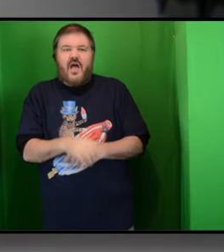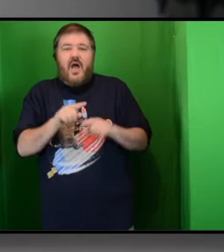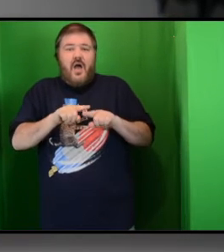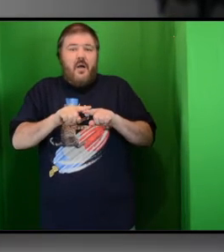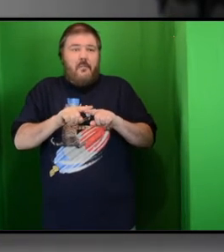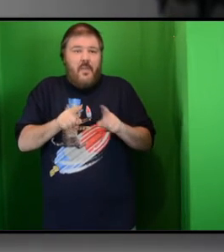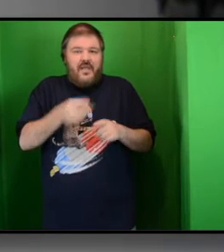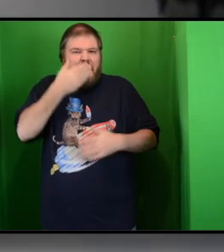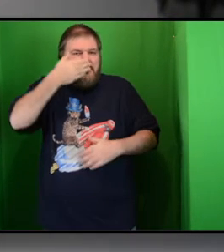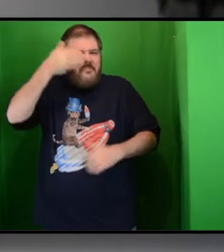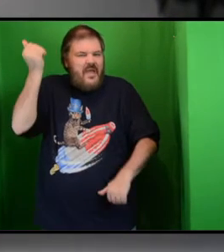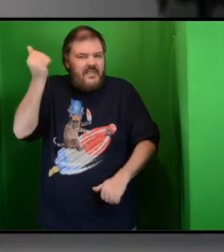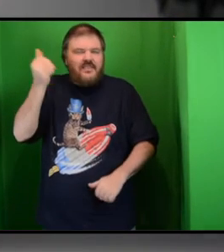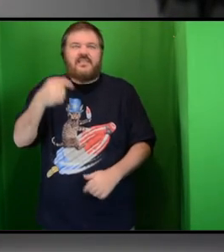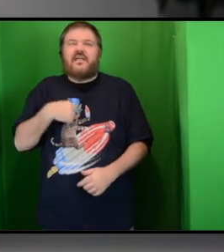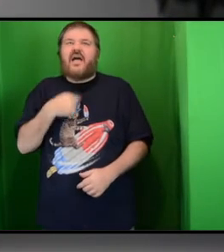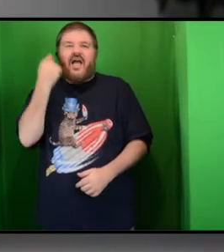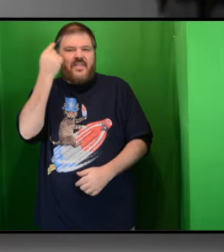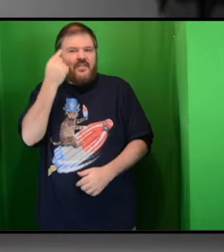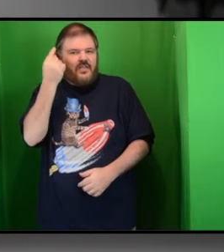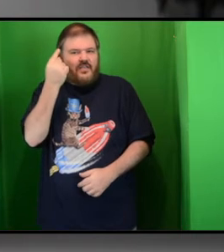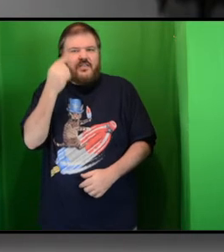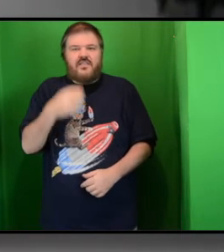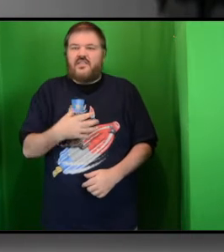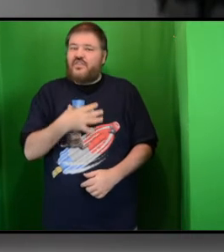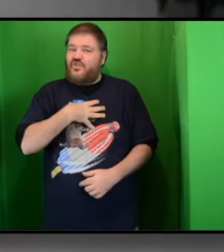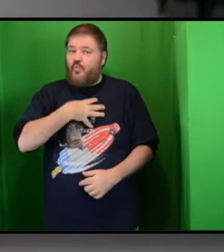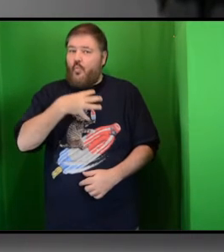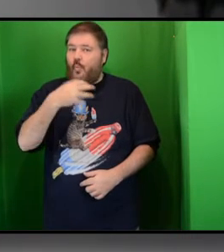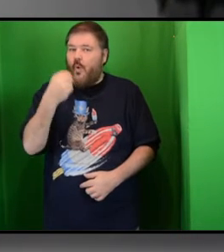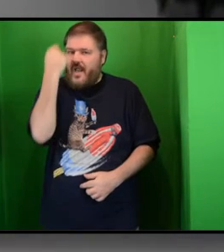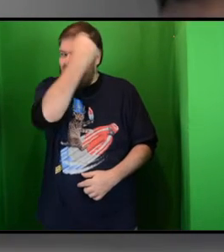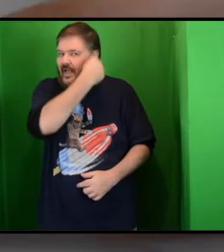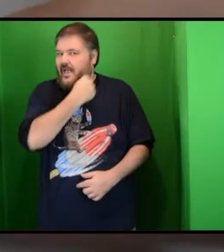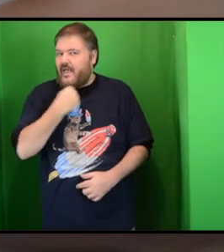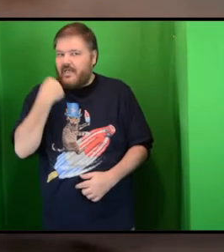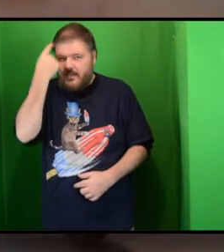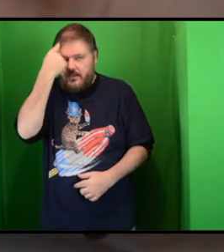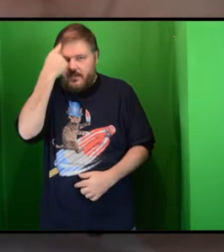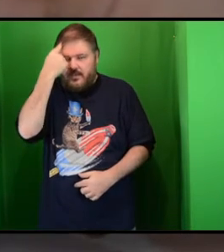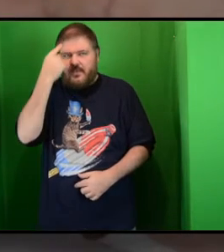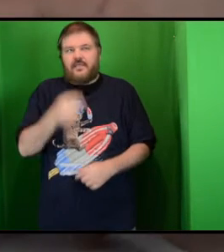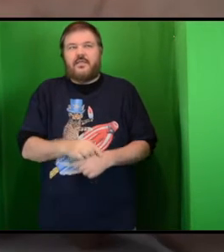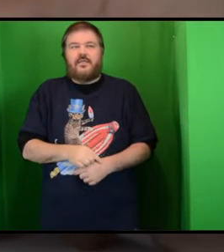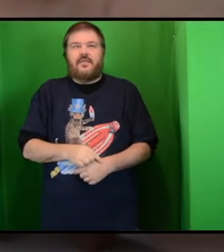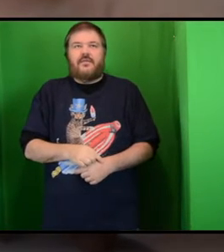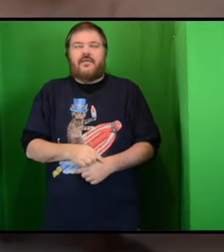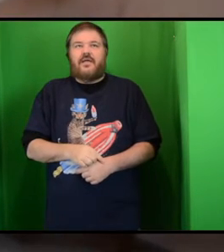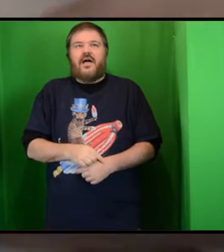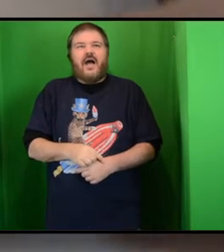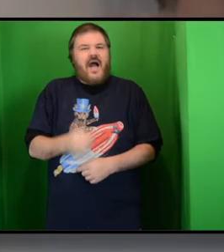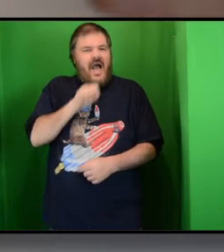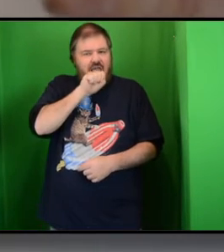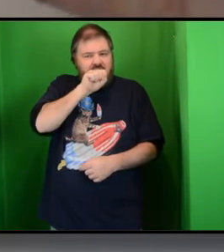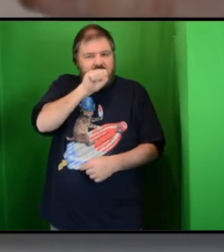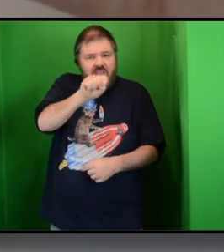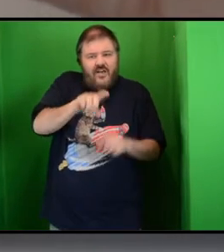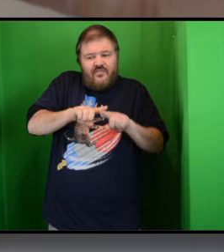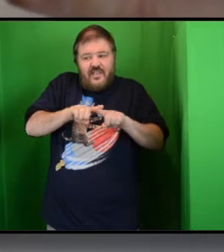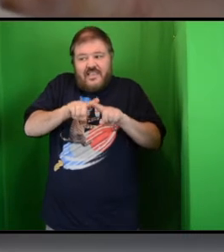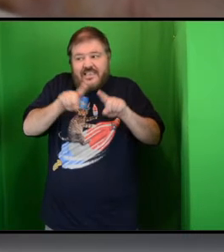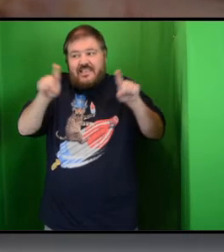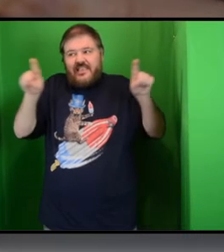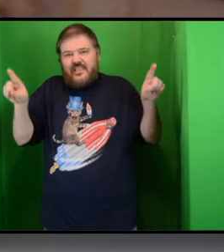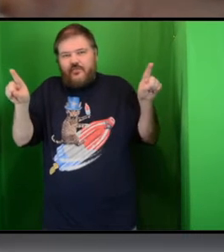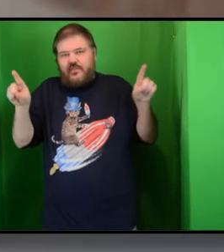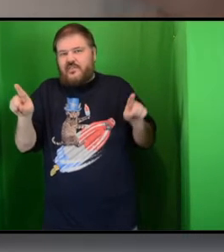brought back Twinfurno, Twinfurno also has wings. So I do like him. He's got